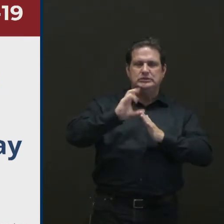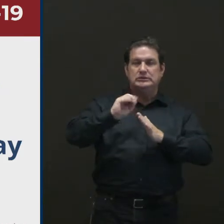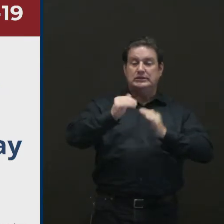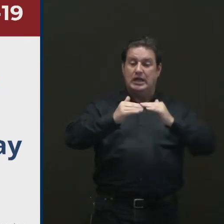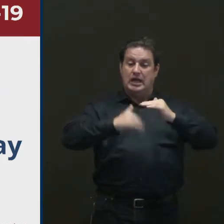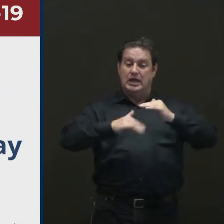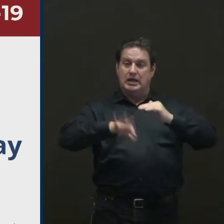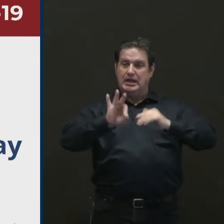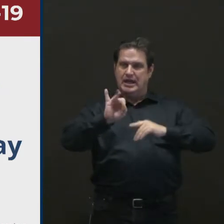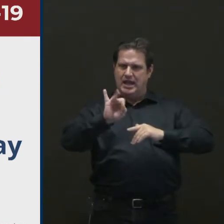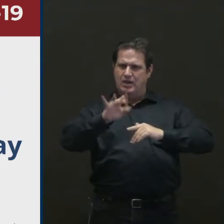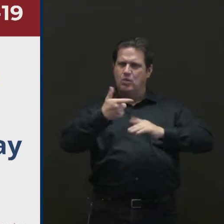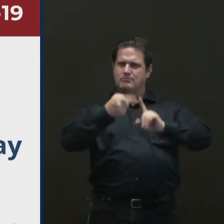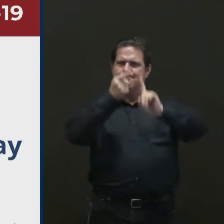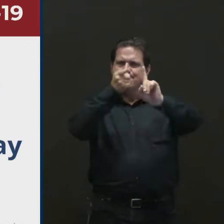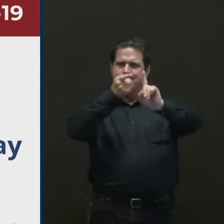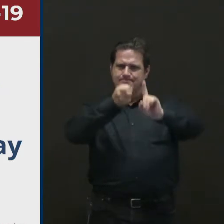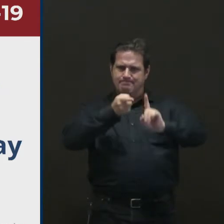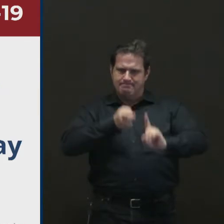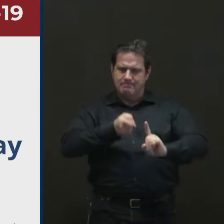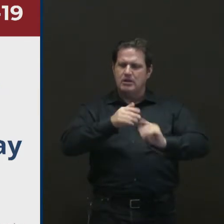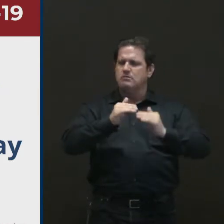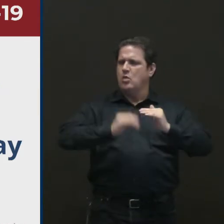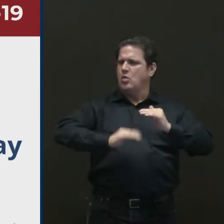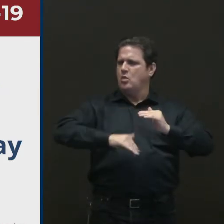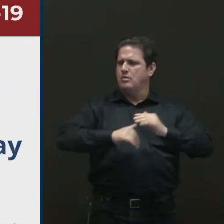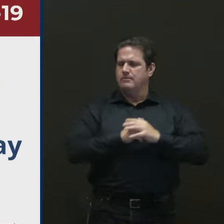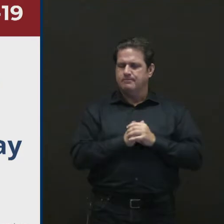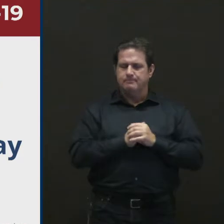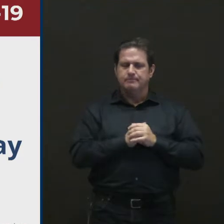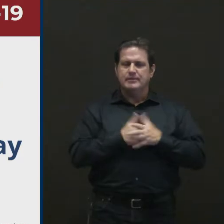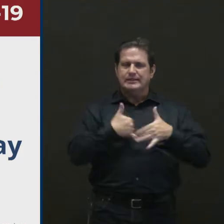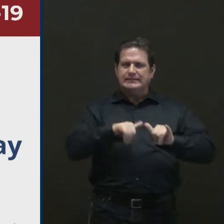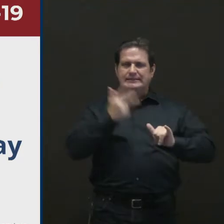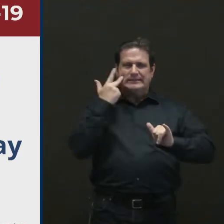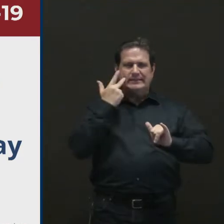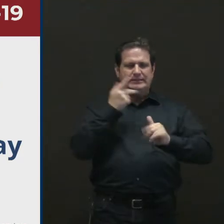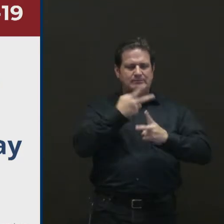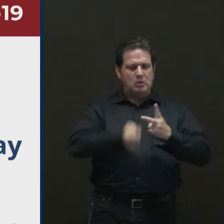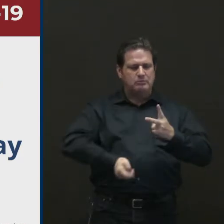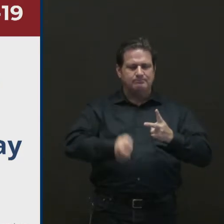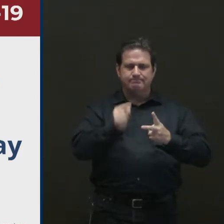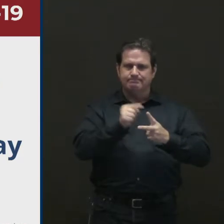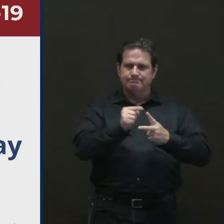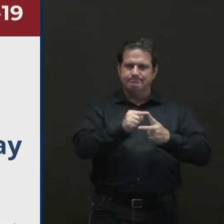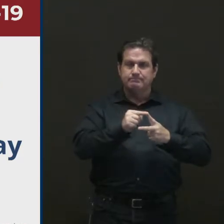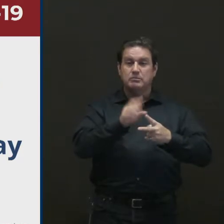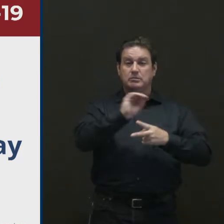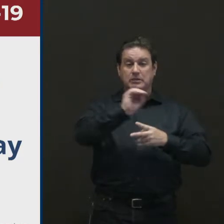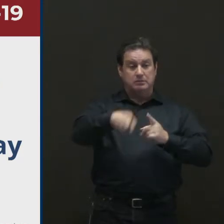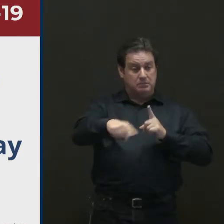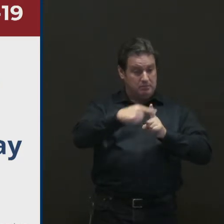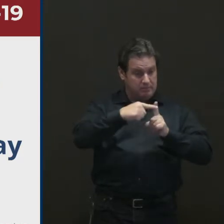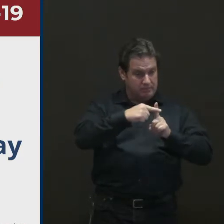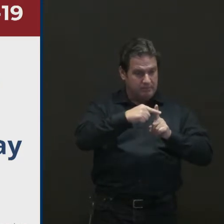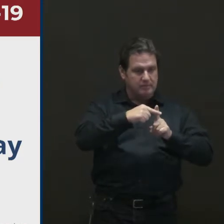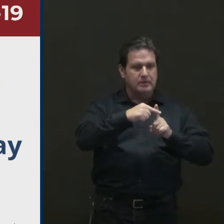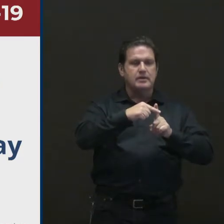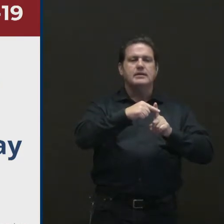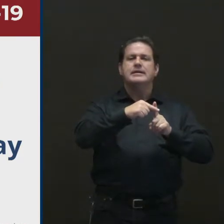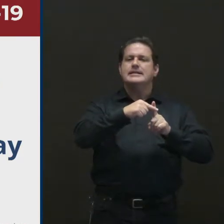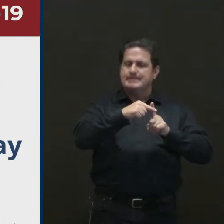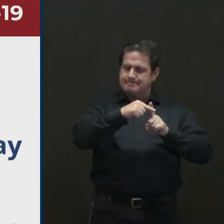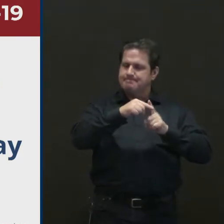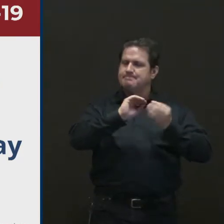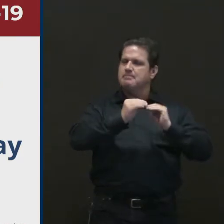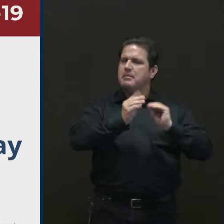ultimately much lower than that. And so again, we're seeing a combination on the percent positive that the